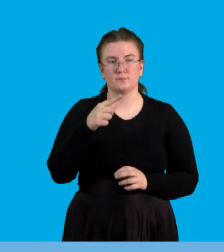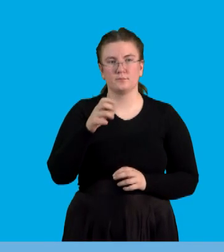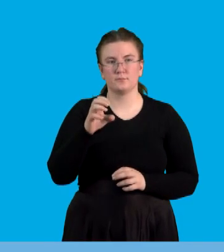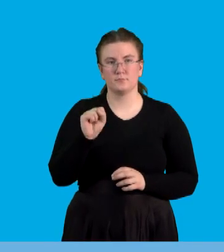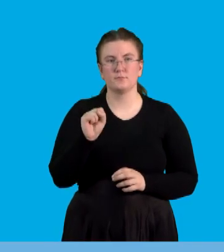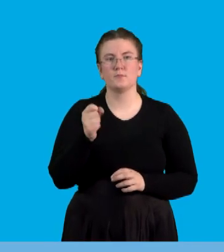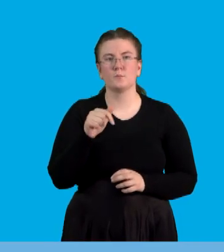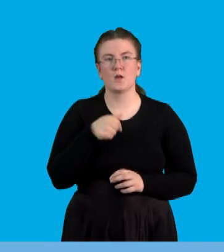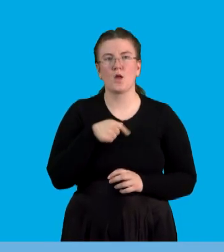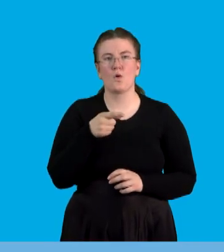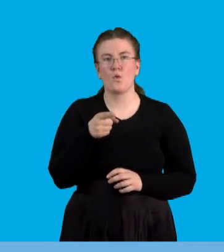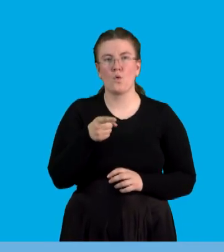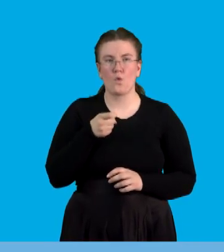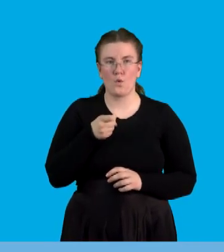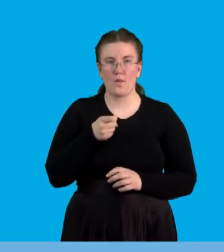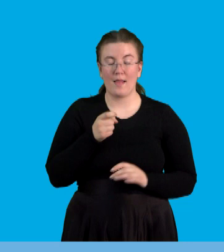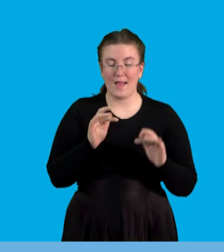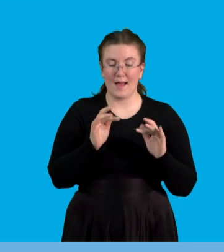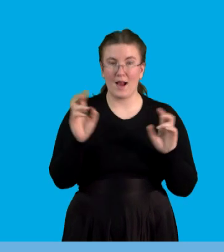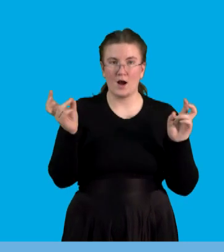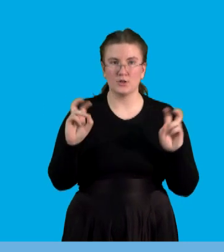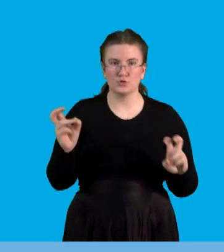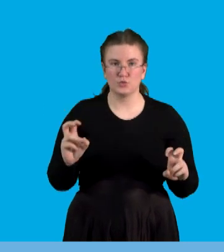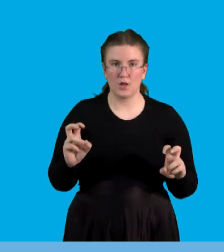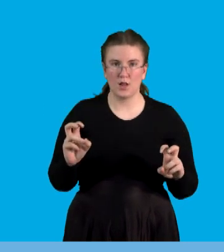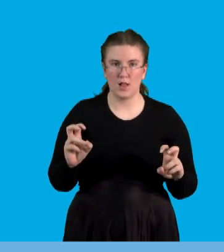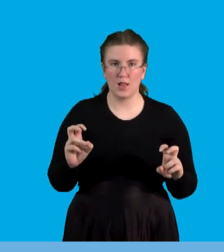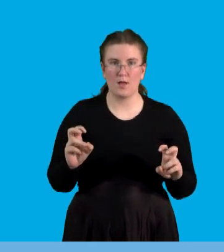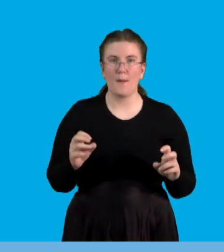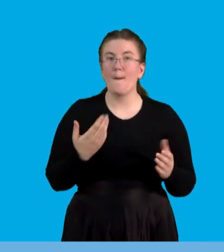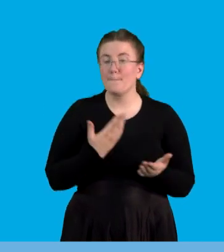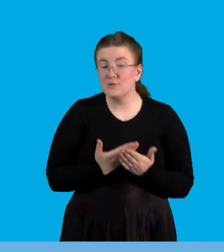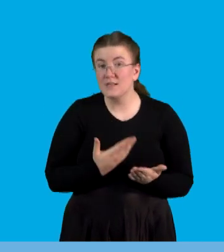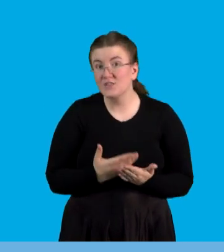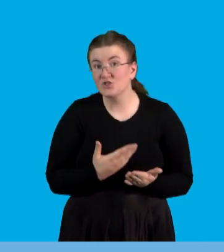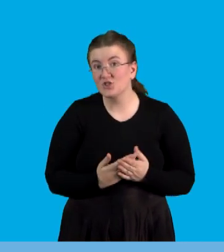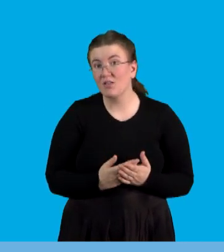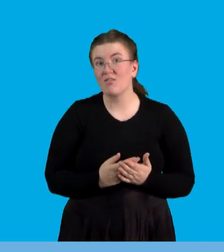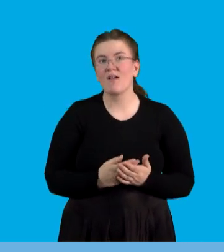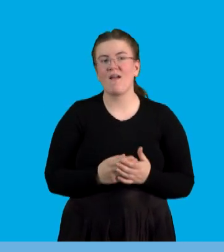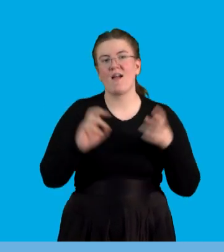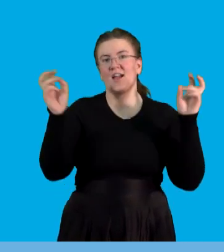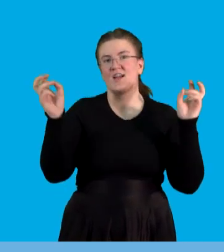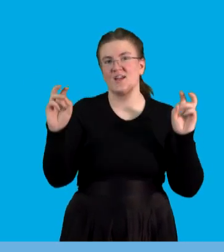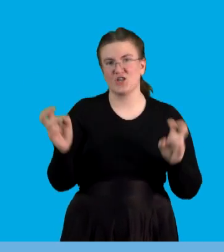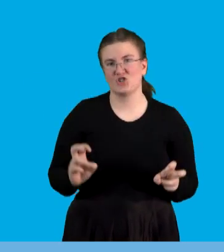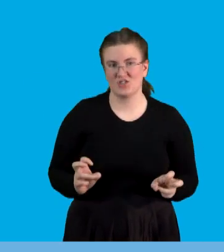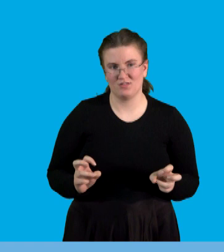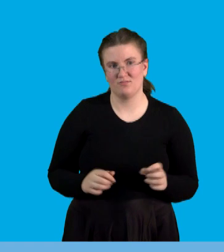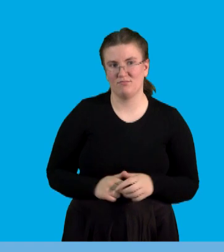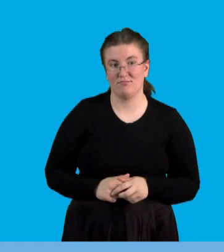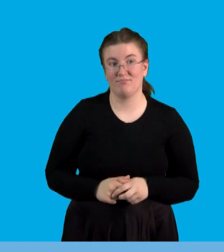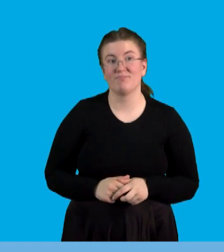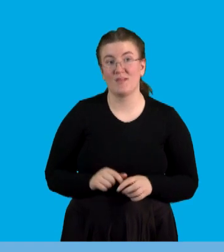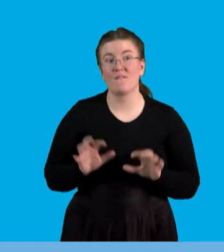charged objects that are placed near one another have something called an electrical potential energy and exert a force on